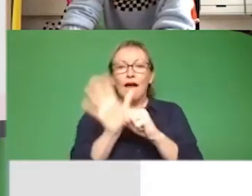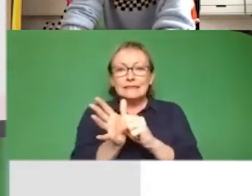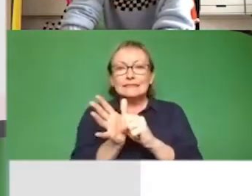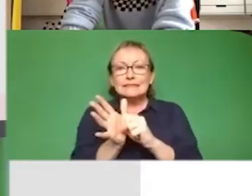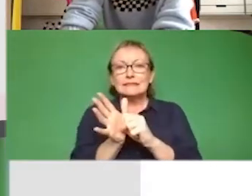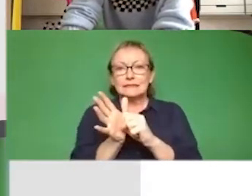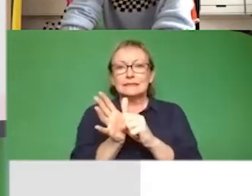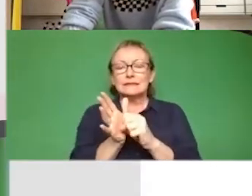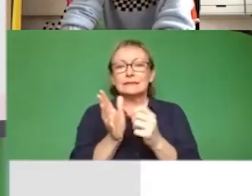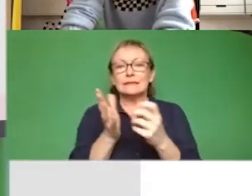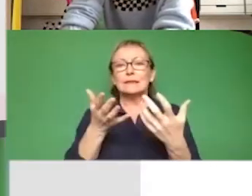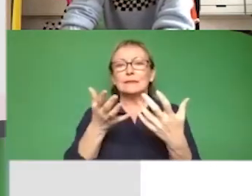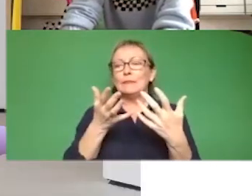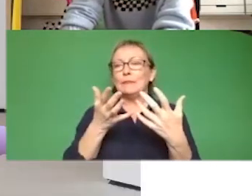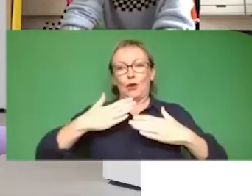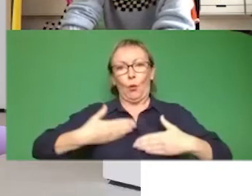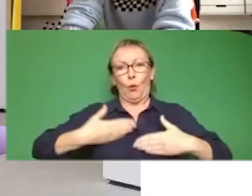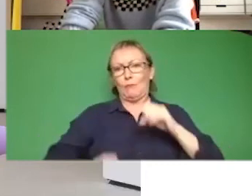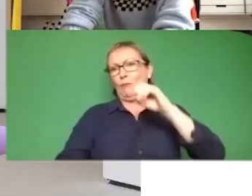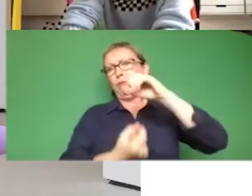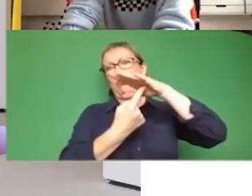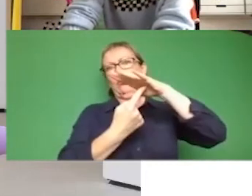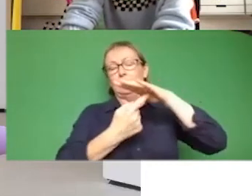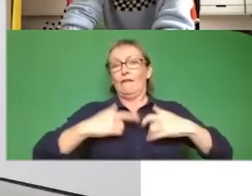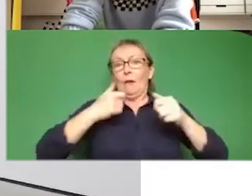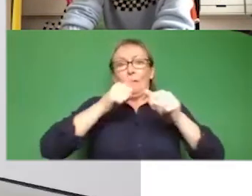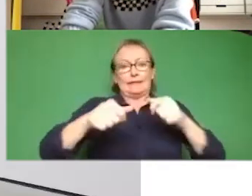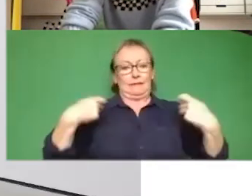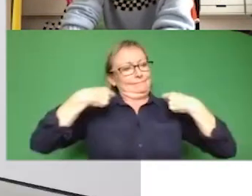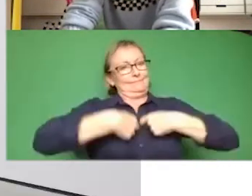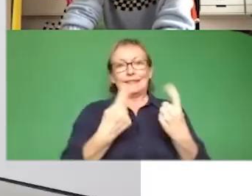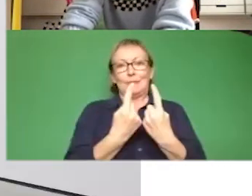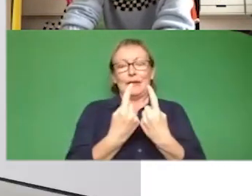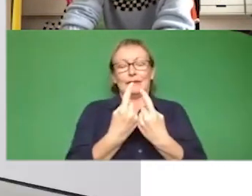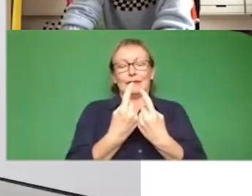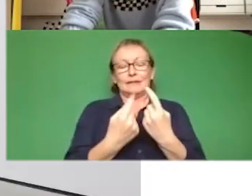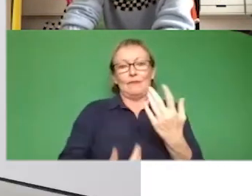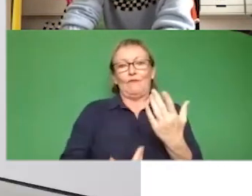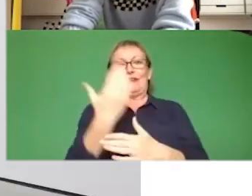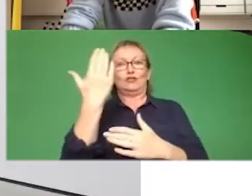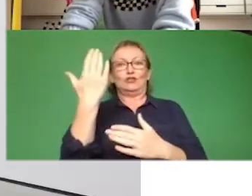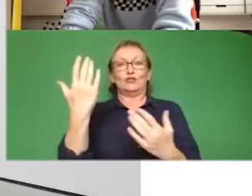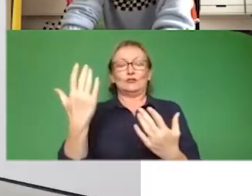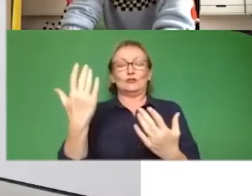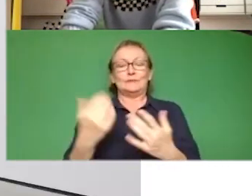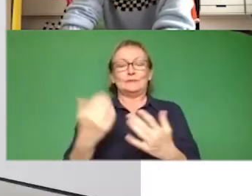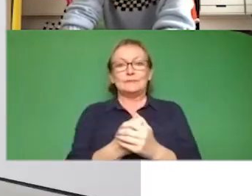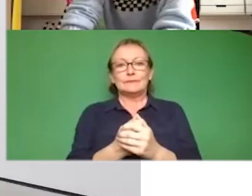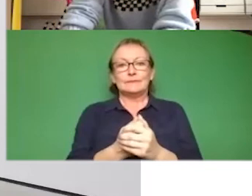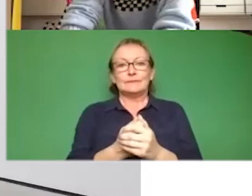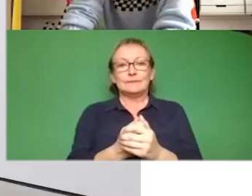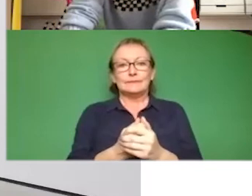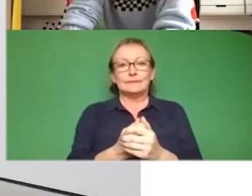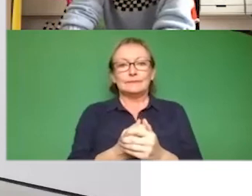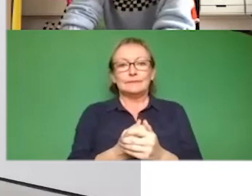spirits or be comforting. Do you have any ideas or suggestions on how to refresh or bring to life wardrobes on a budget?